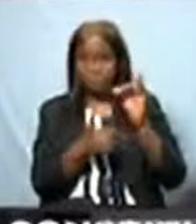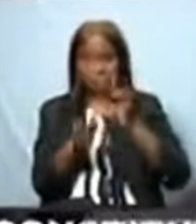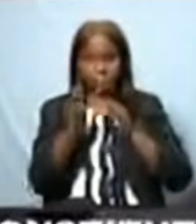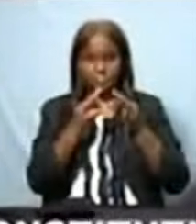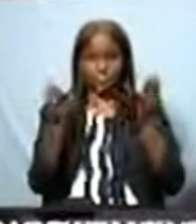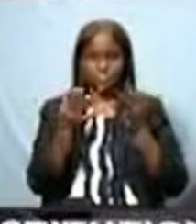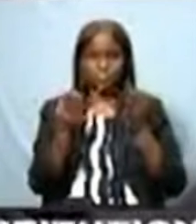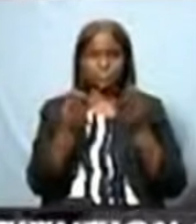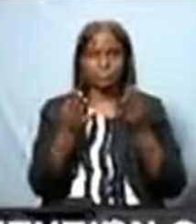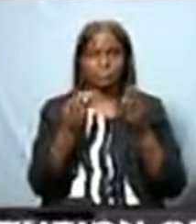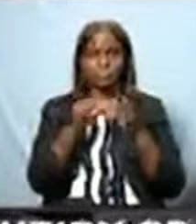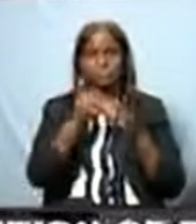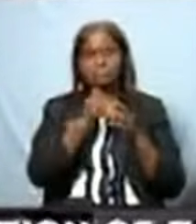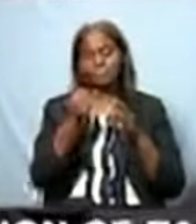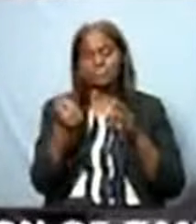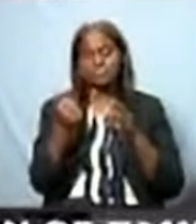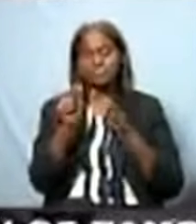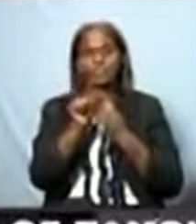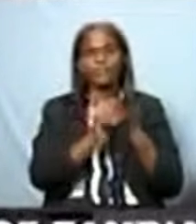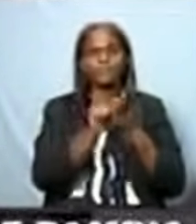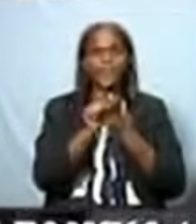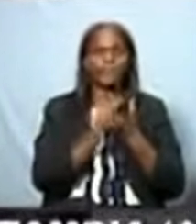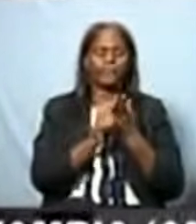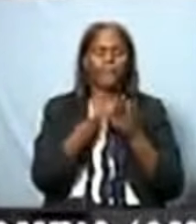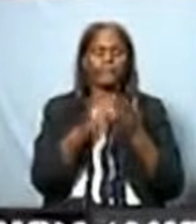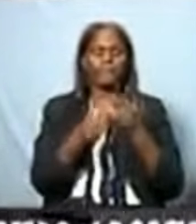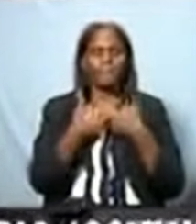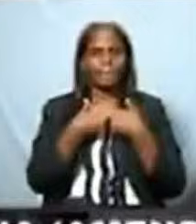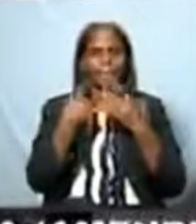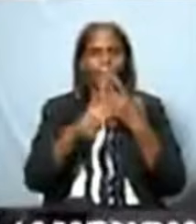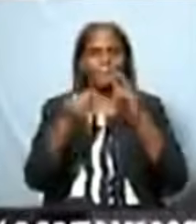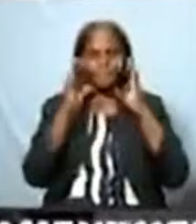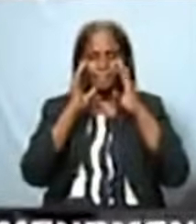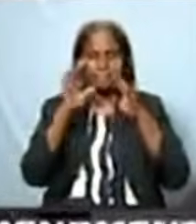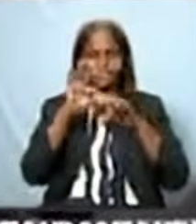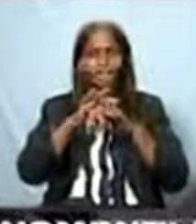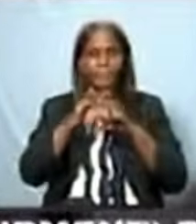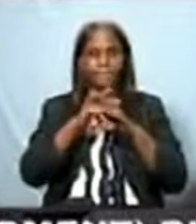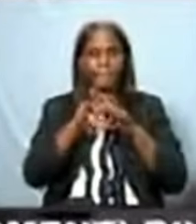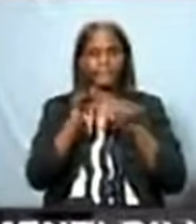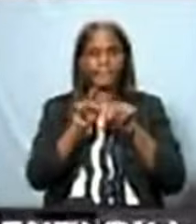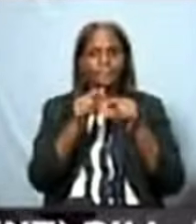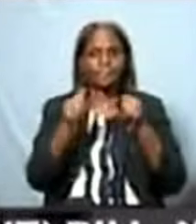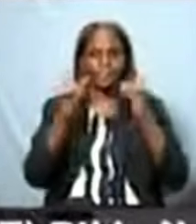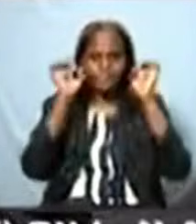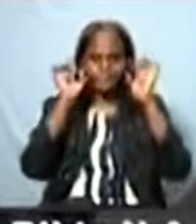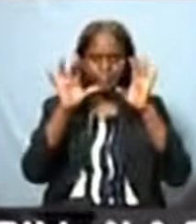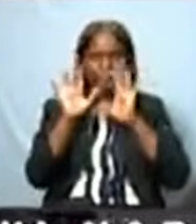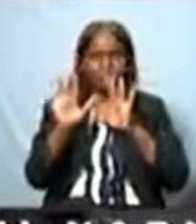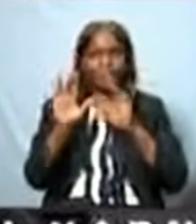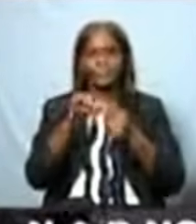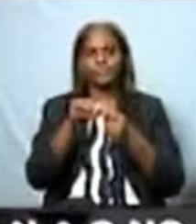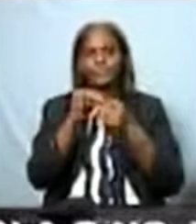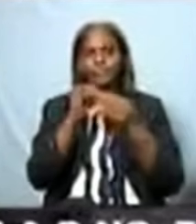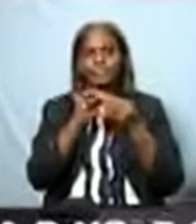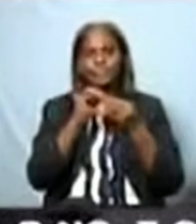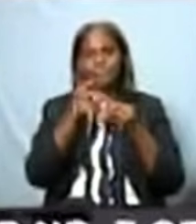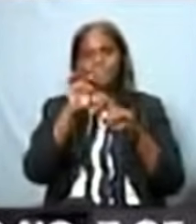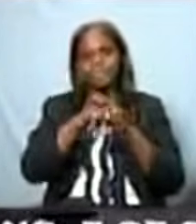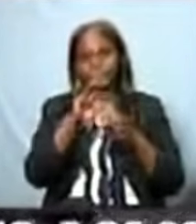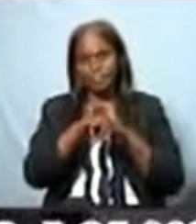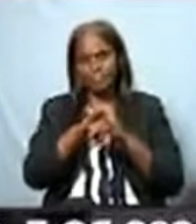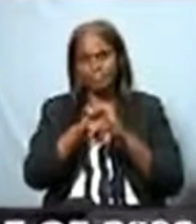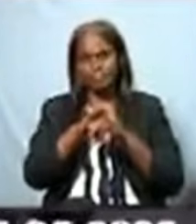defined in any of the laws that are dealing with elections, it is dangerous, especially that